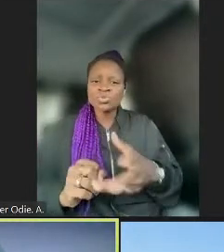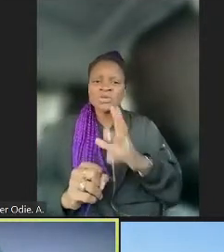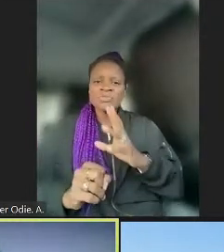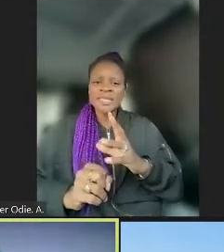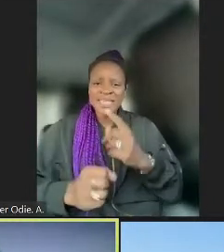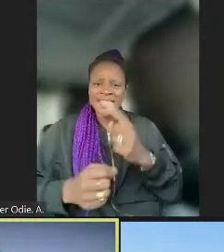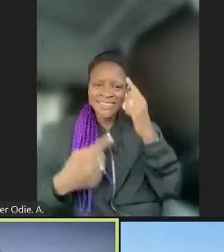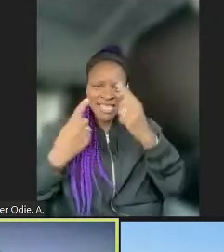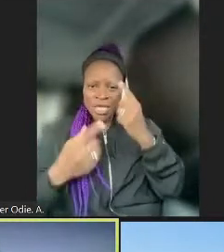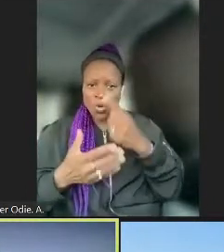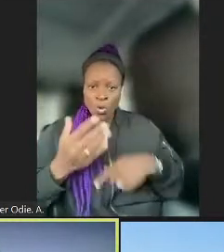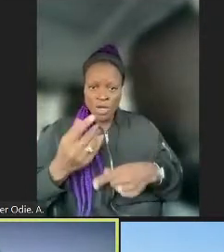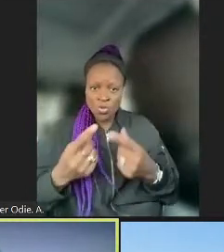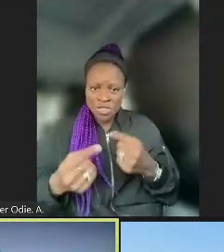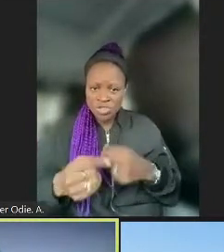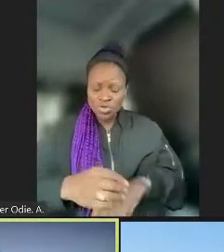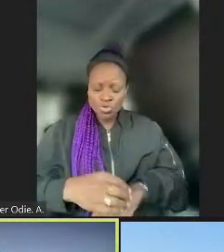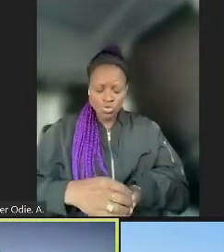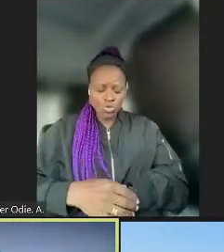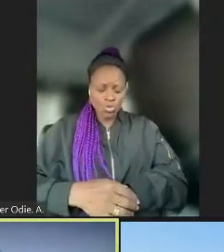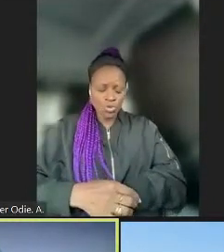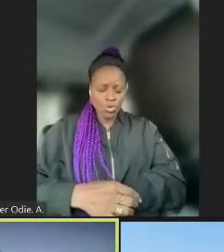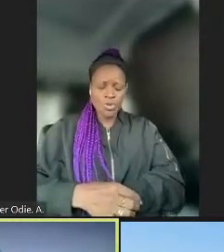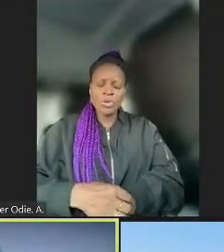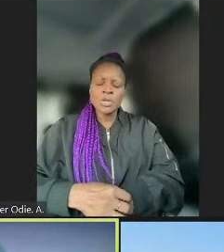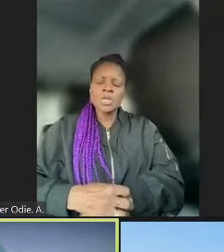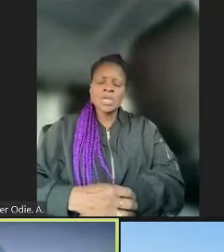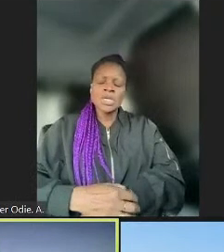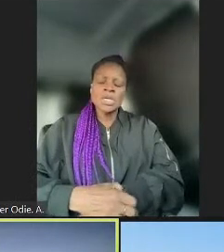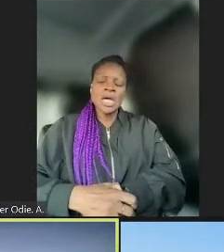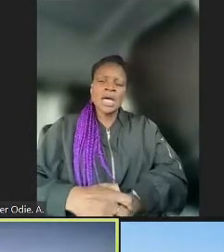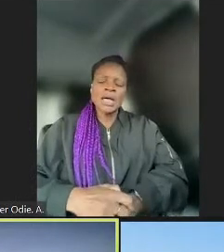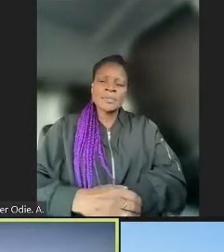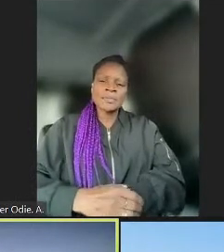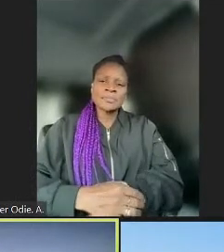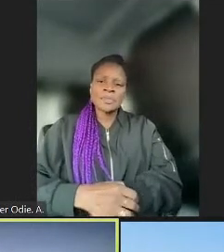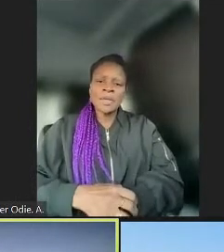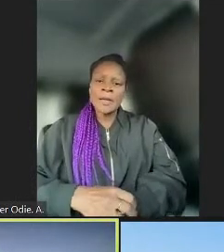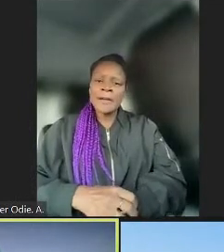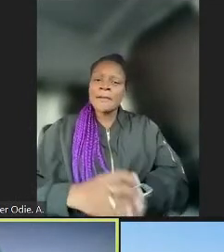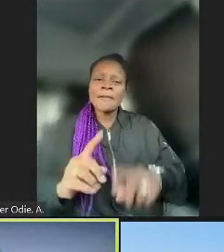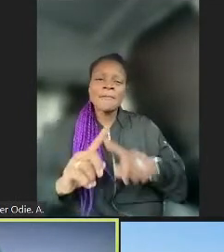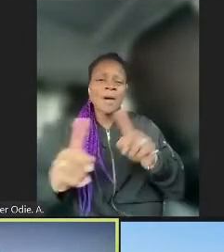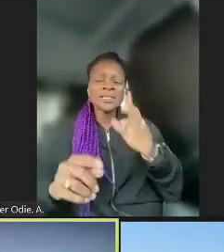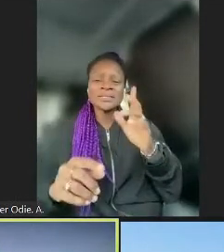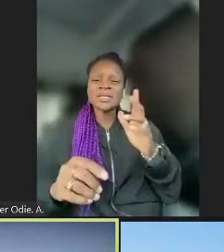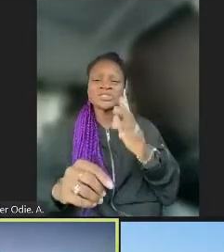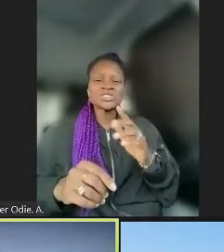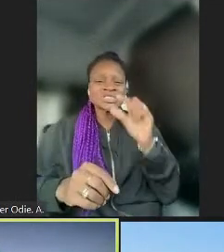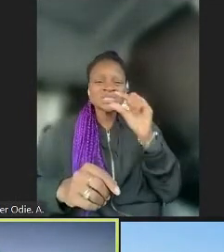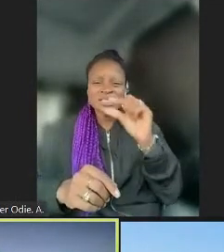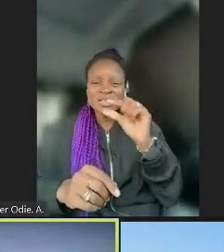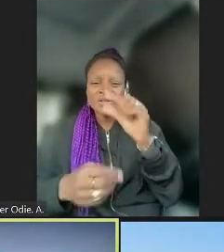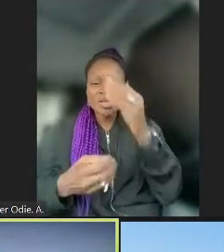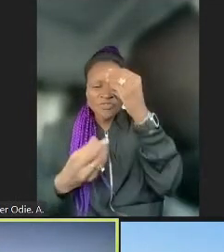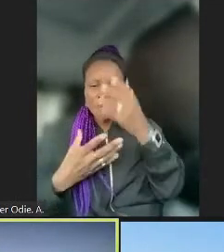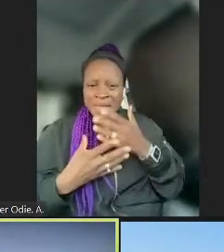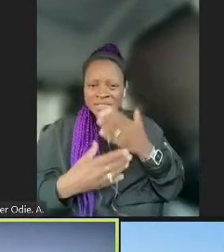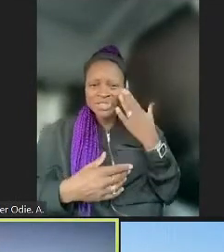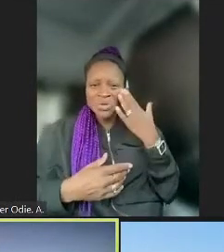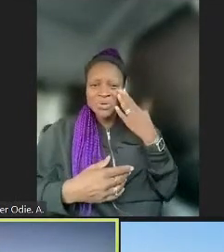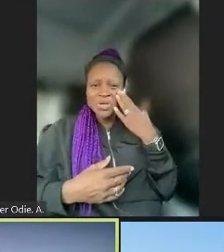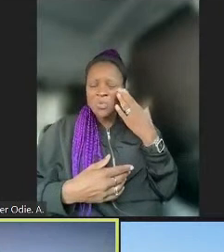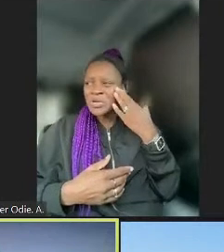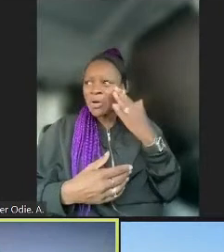come. But there's so little, Martin, that we know about the variant. We don't know how virulent it is. We don't know what populations it might